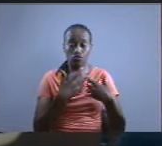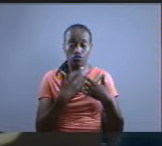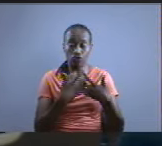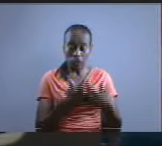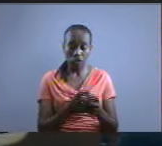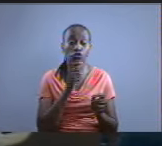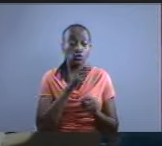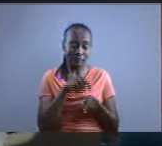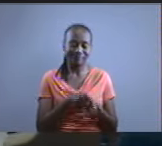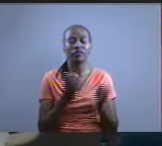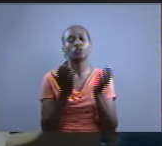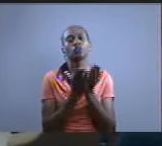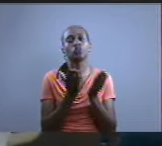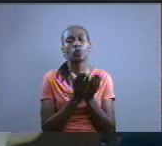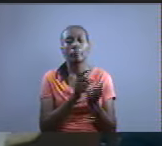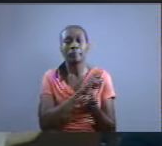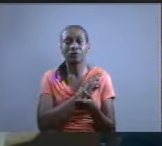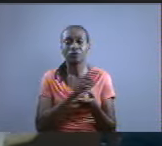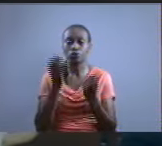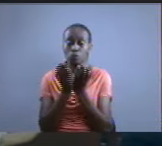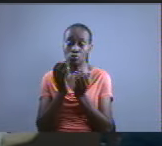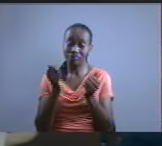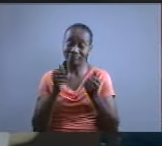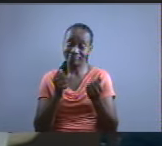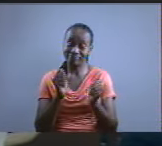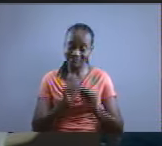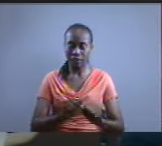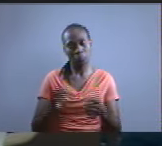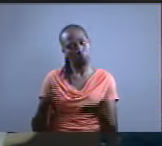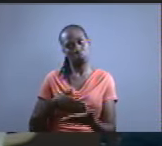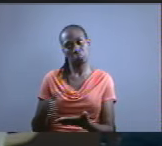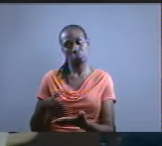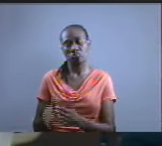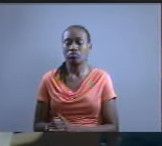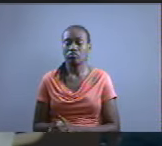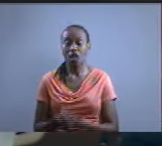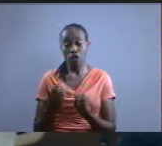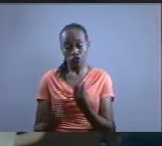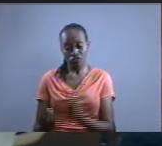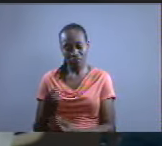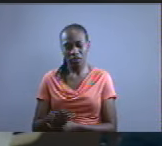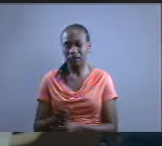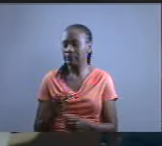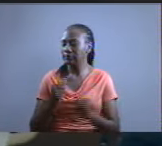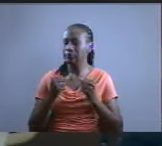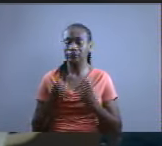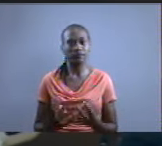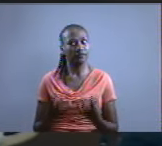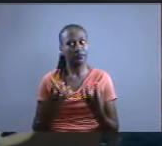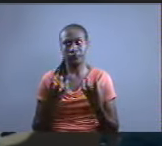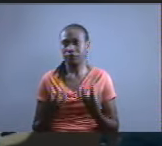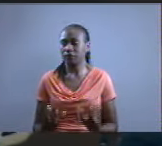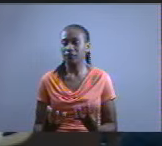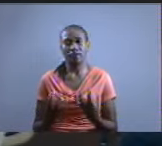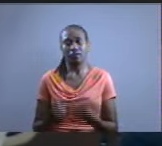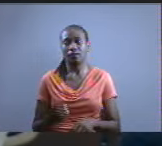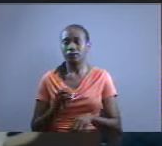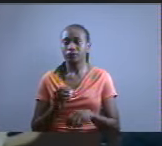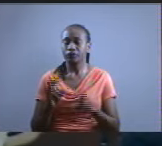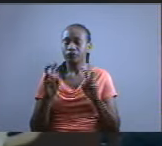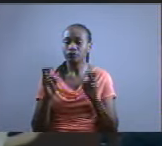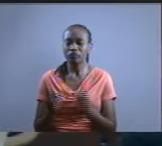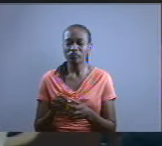was blown away by strong winds. These learners experienced difficult learning conditions where they all were